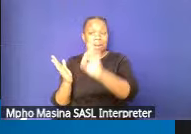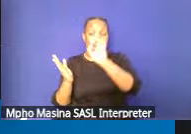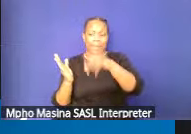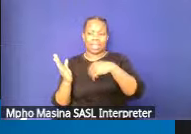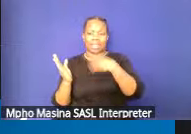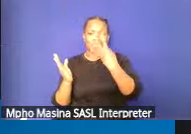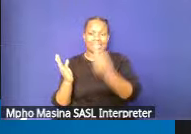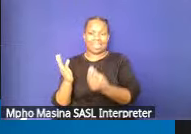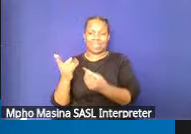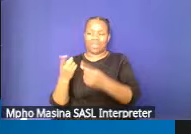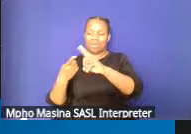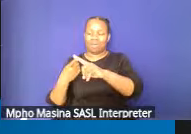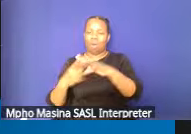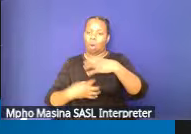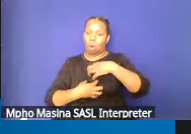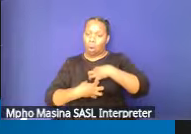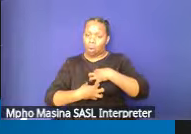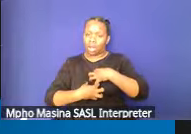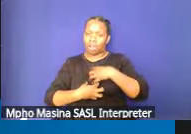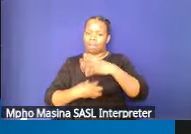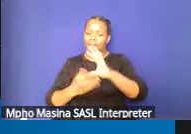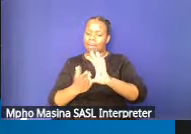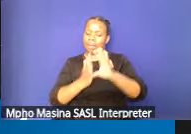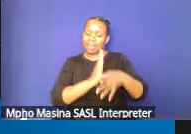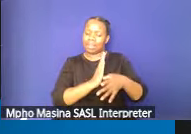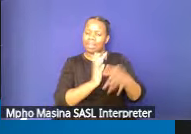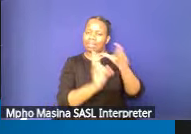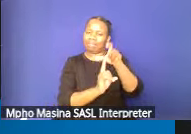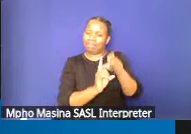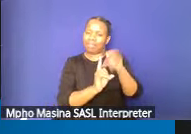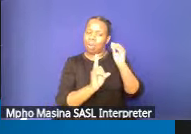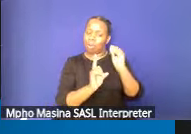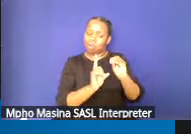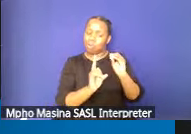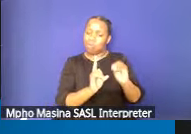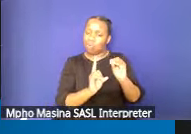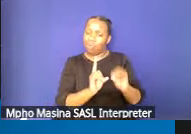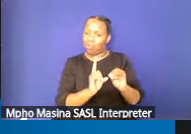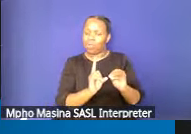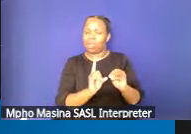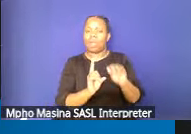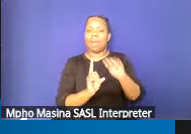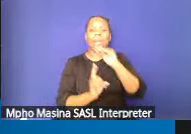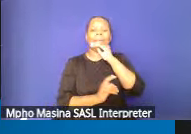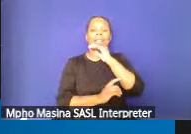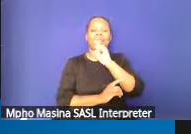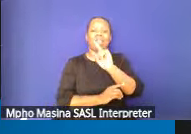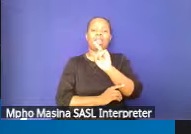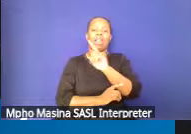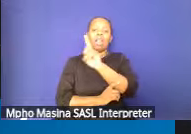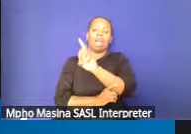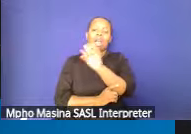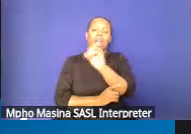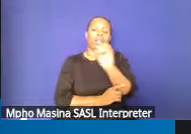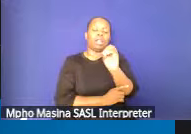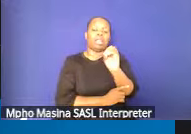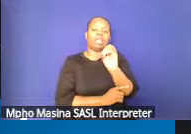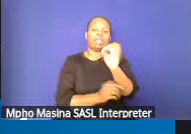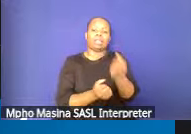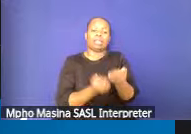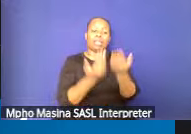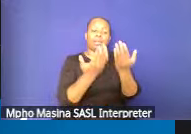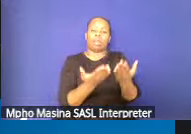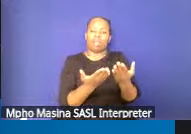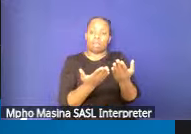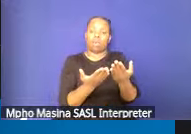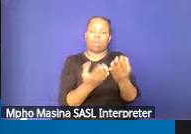an ownership by person with disability. So the pool encompasses actually of about 100 suppliers that we're going to incubate, and